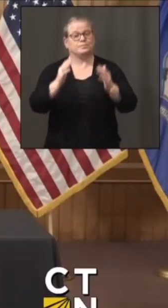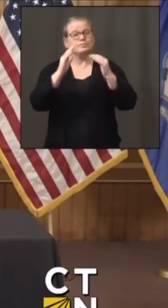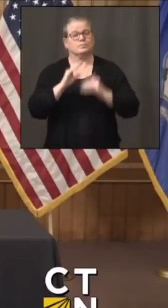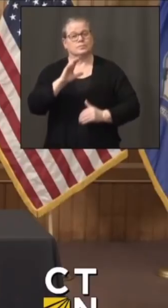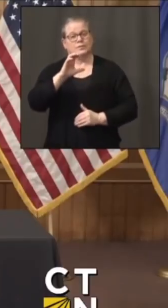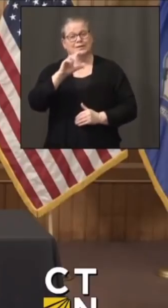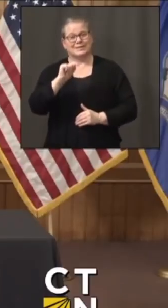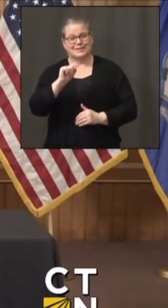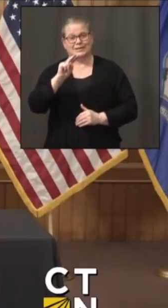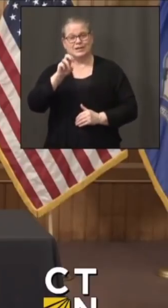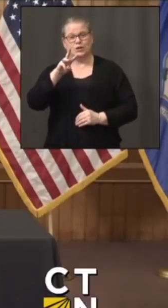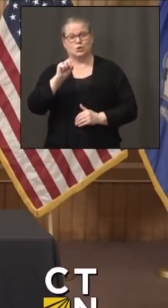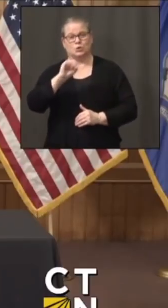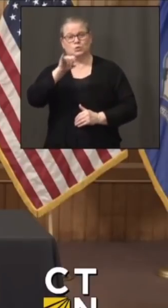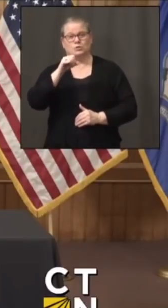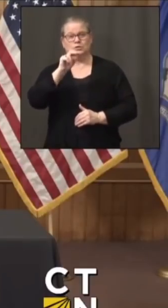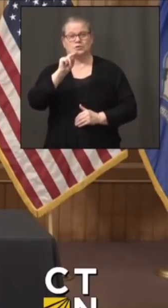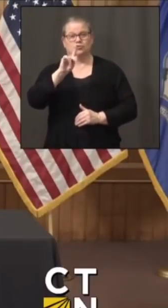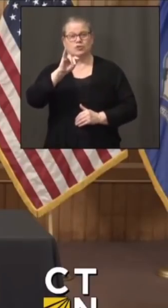CT News Junkie.